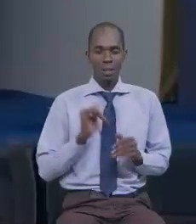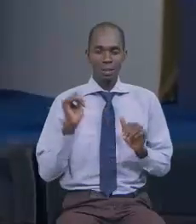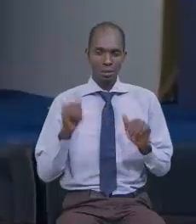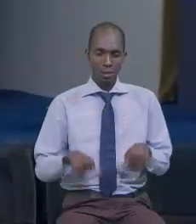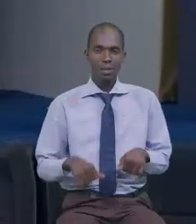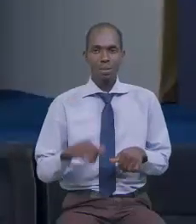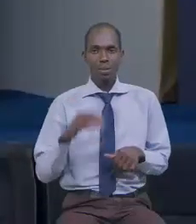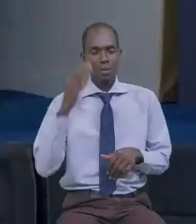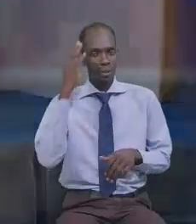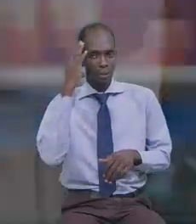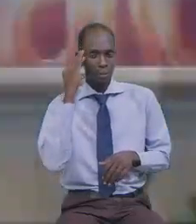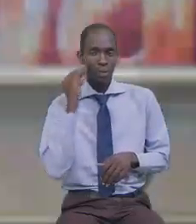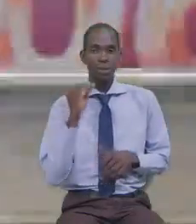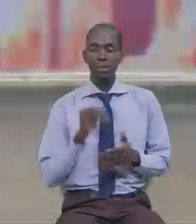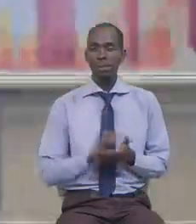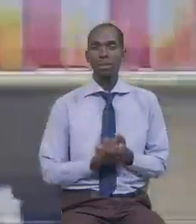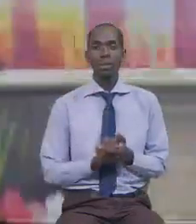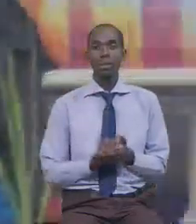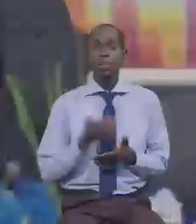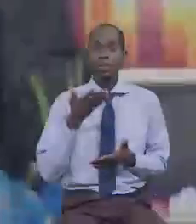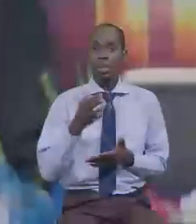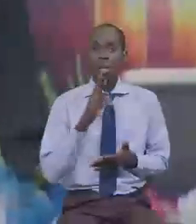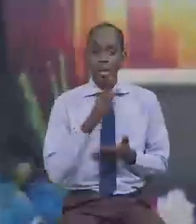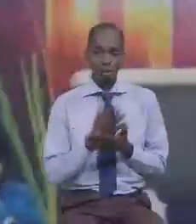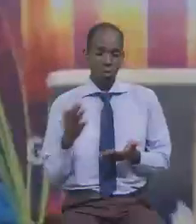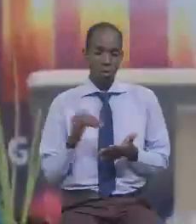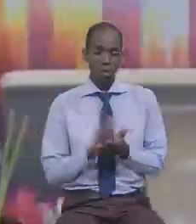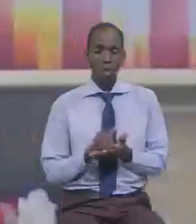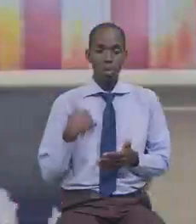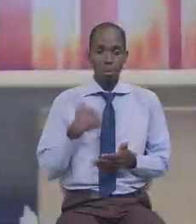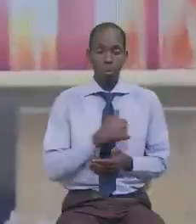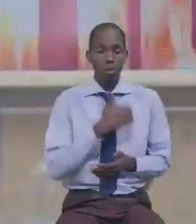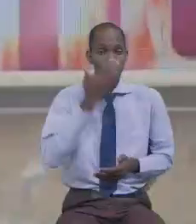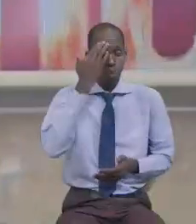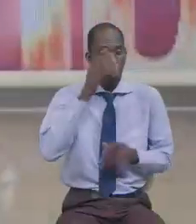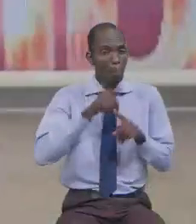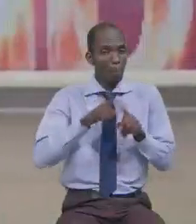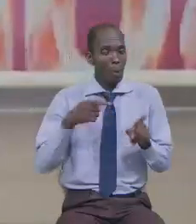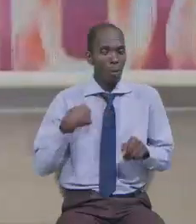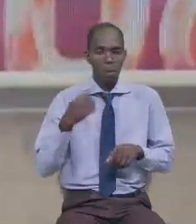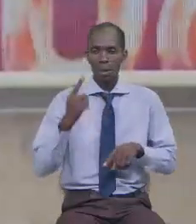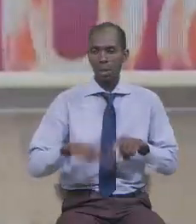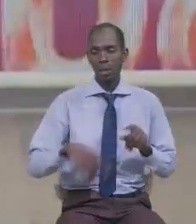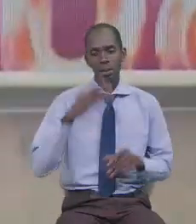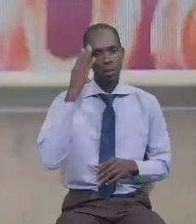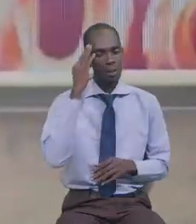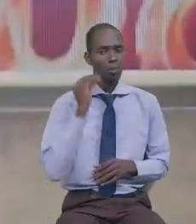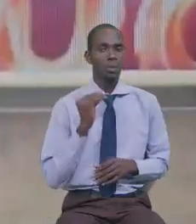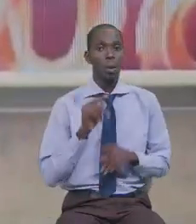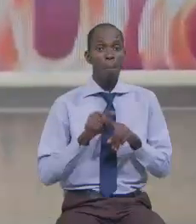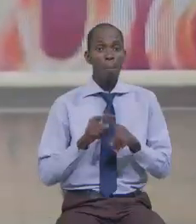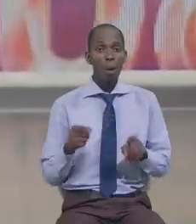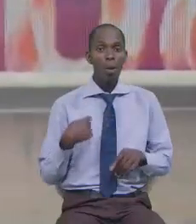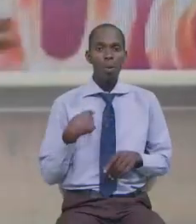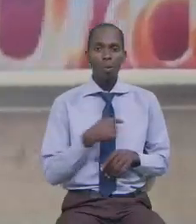There are many things we know that we cannot experience, but when we know him, our